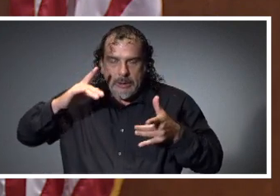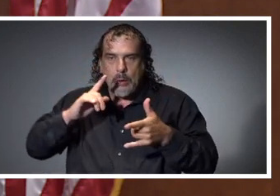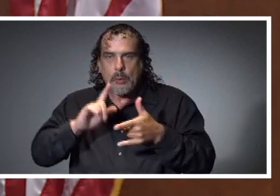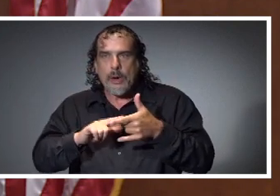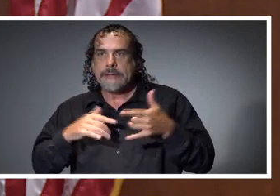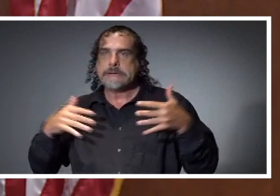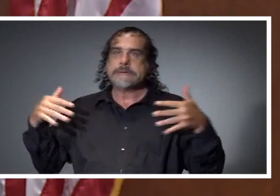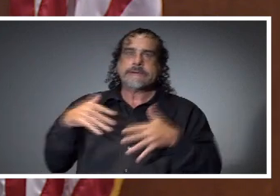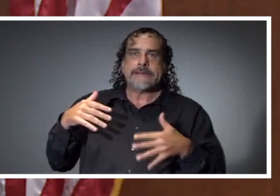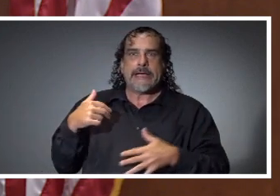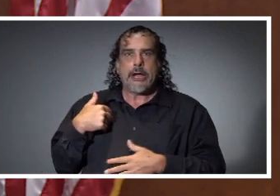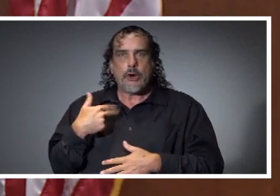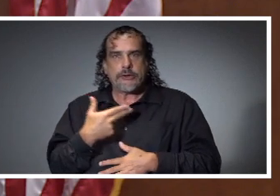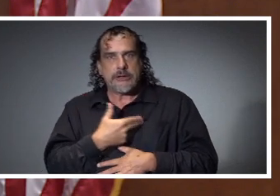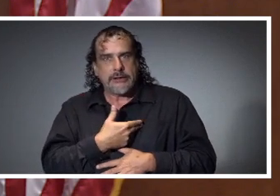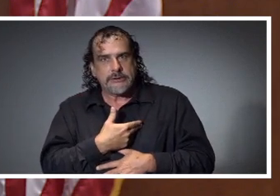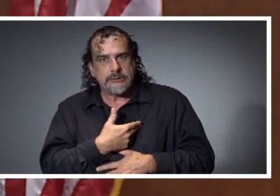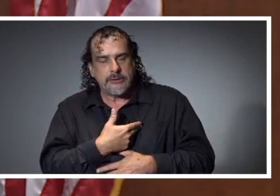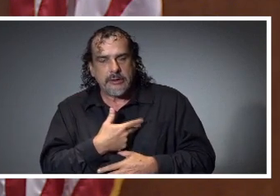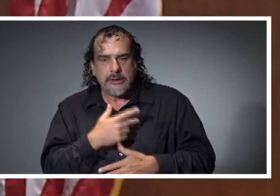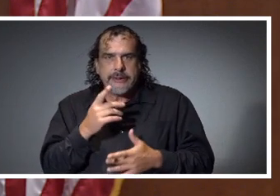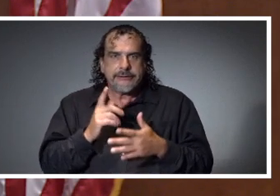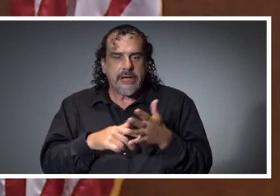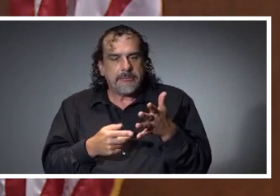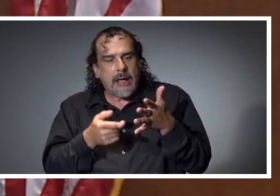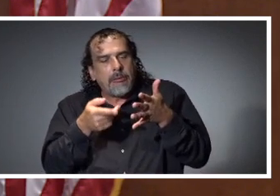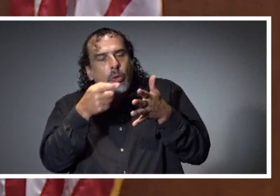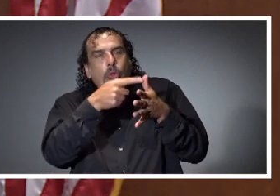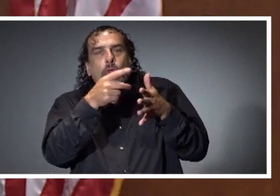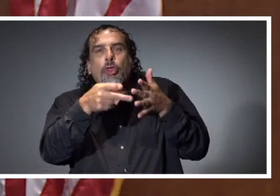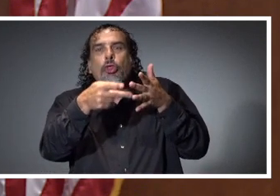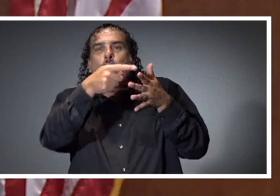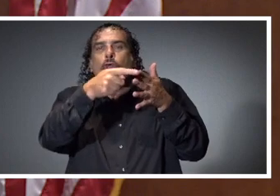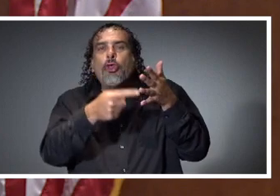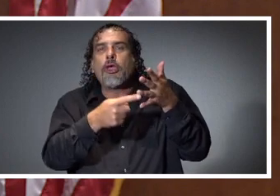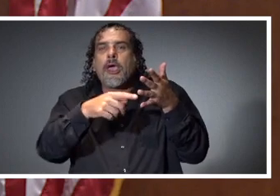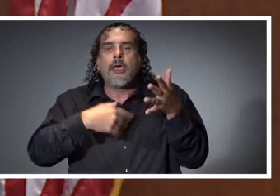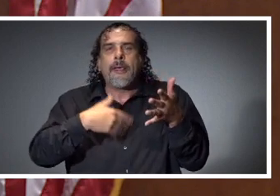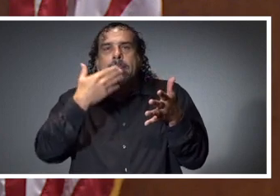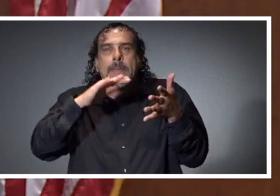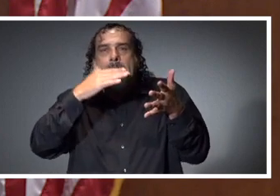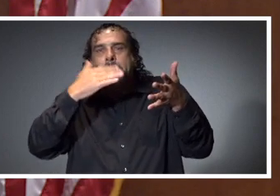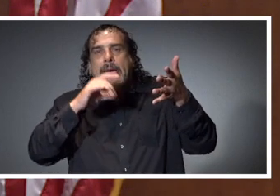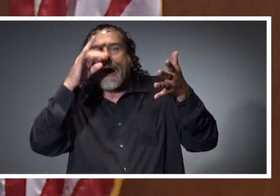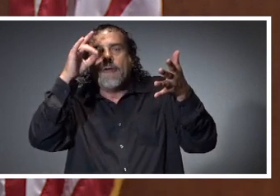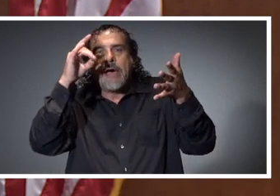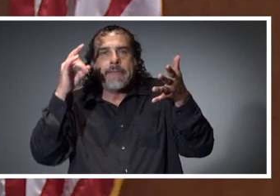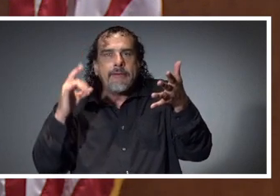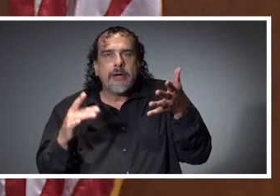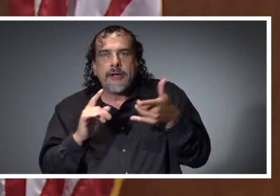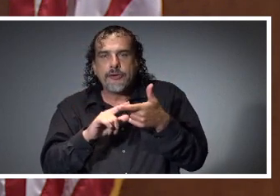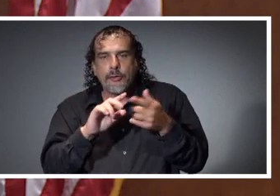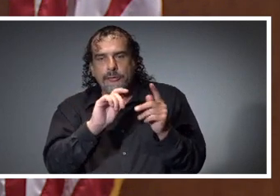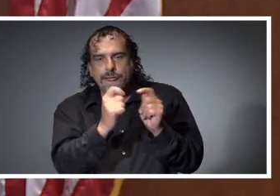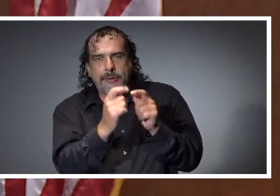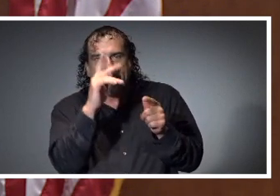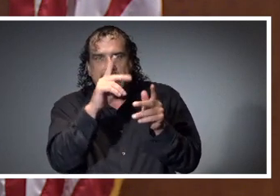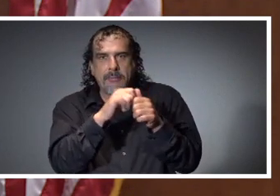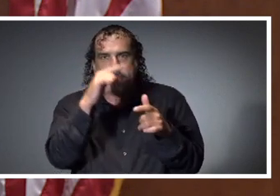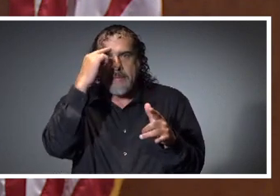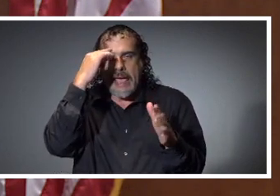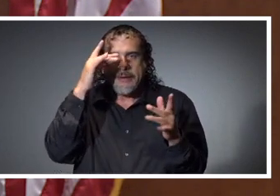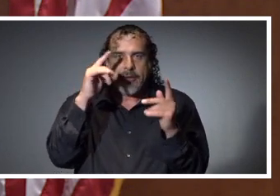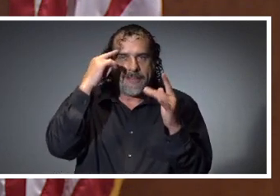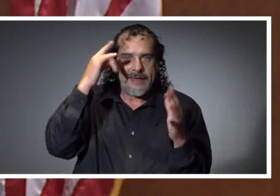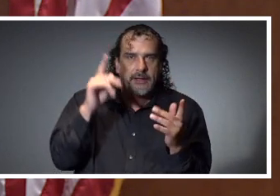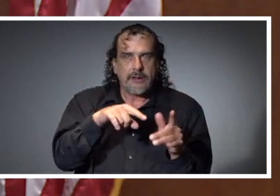us. Some choose only to highlight the bad in an attempt to coerce the right kind of behavior. I believe